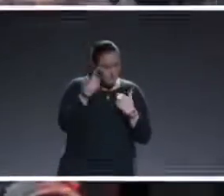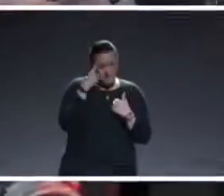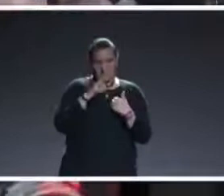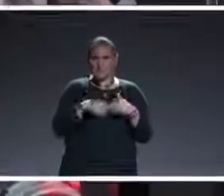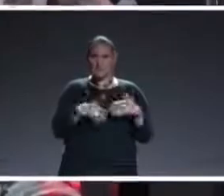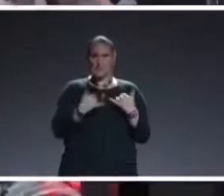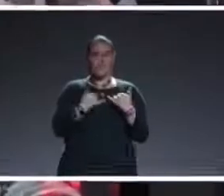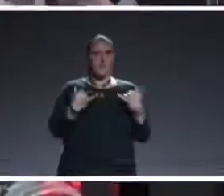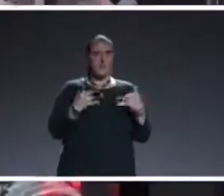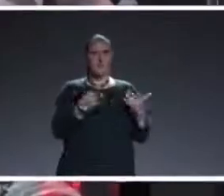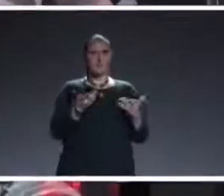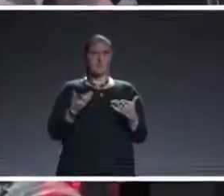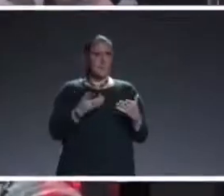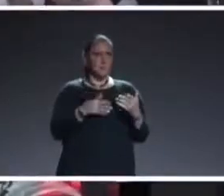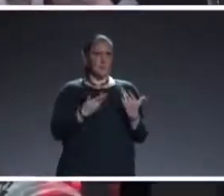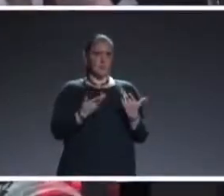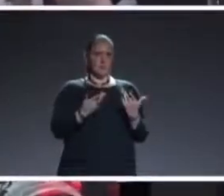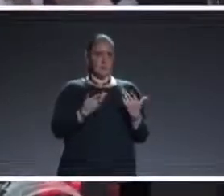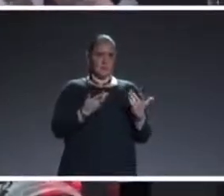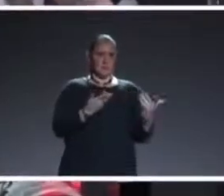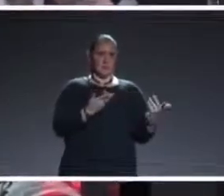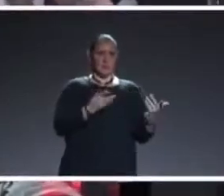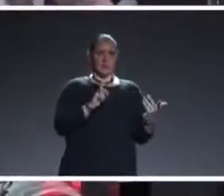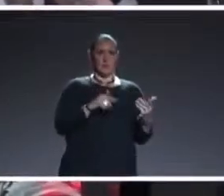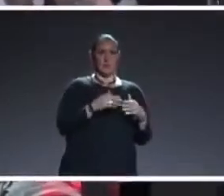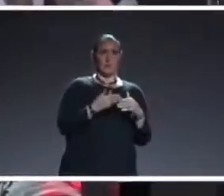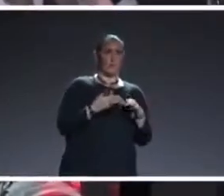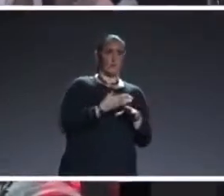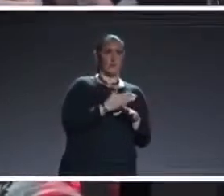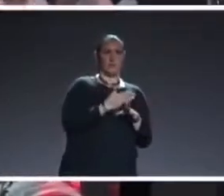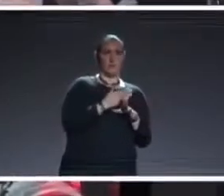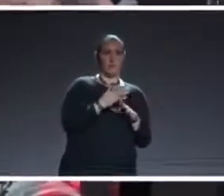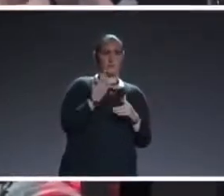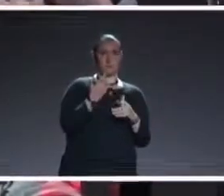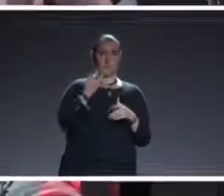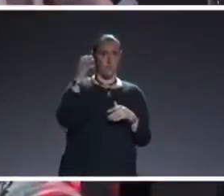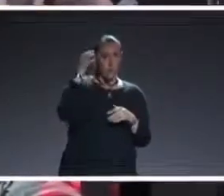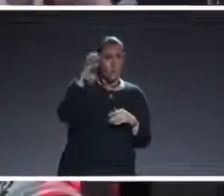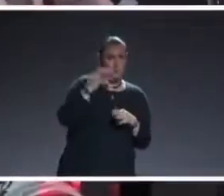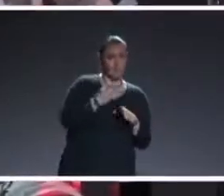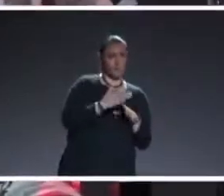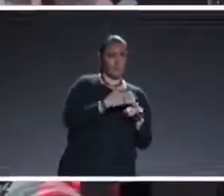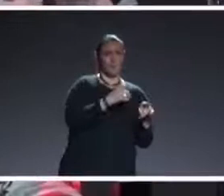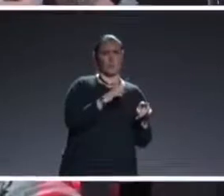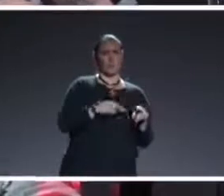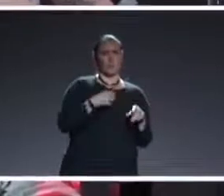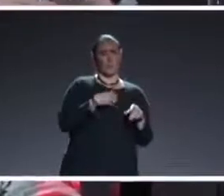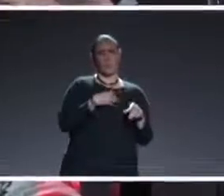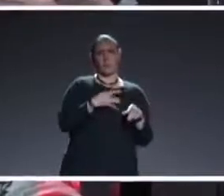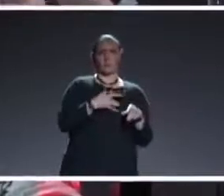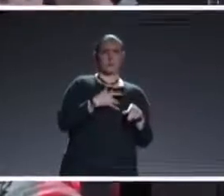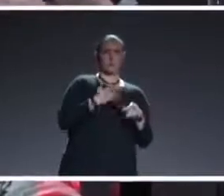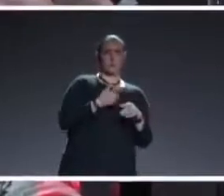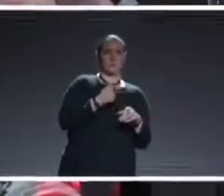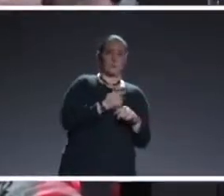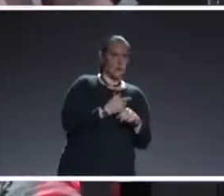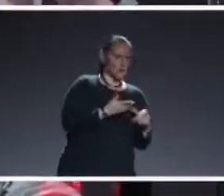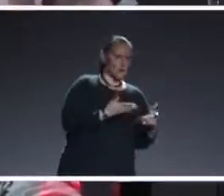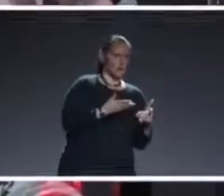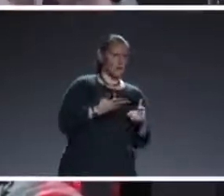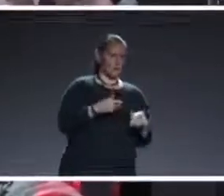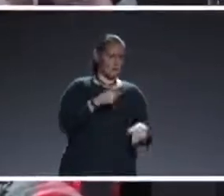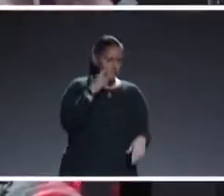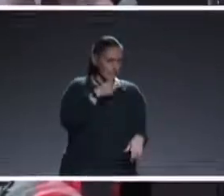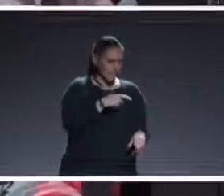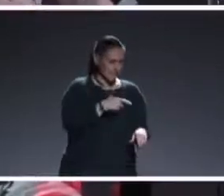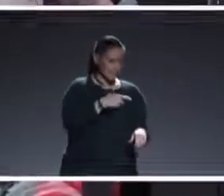really that close. My grandma was really hard, and then I knew my dad was getting sick, and